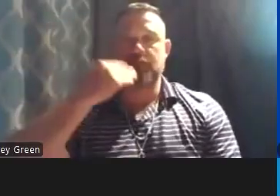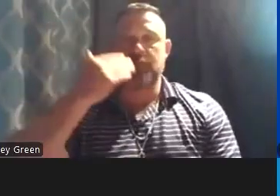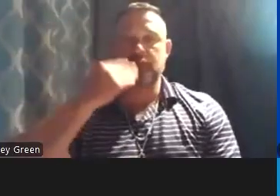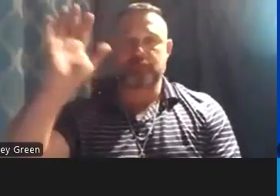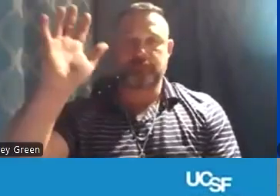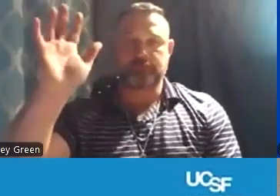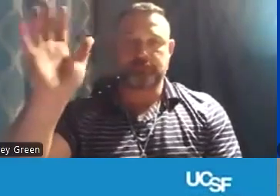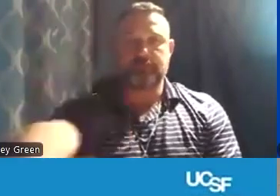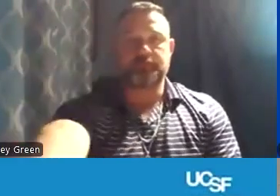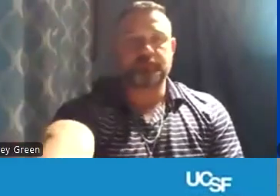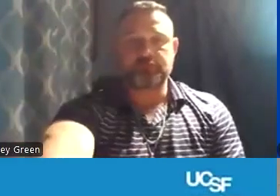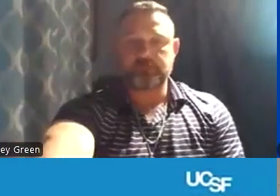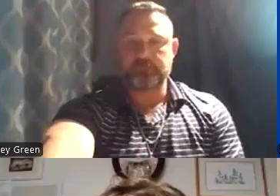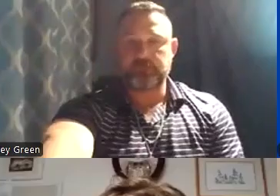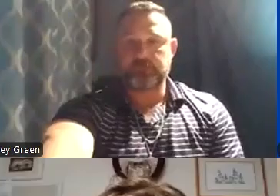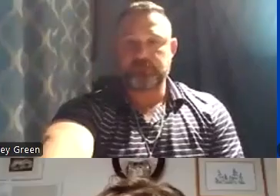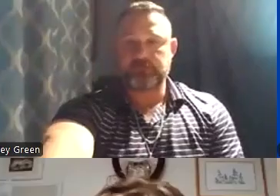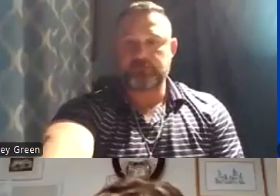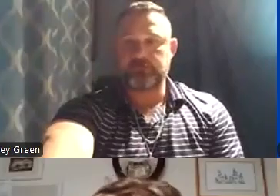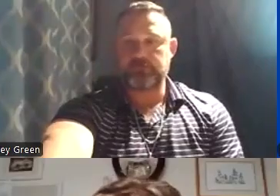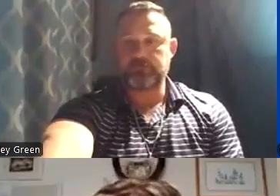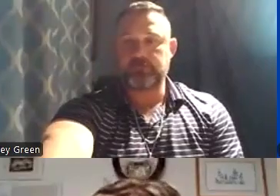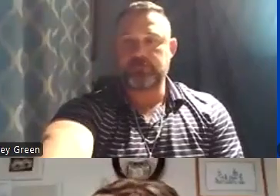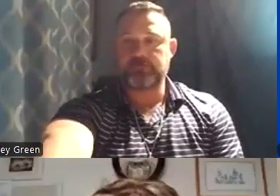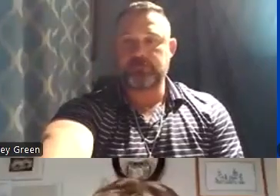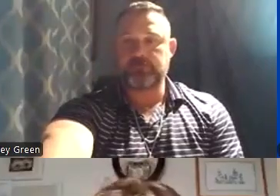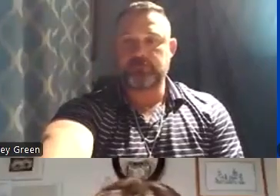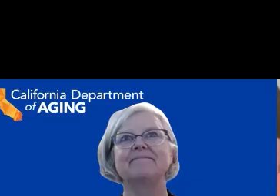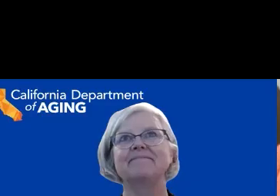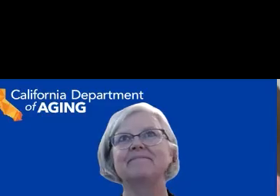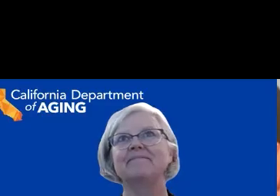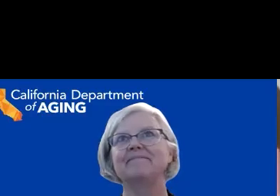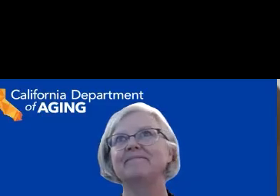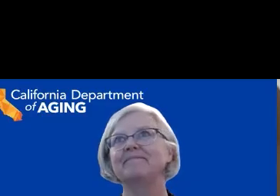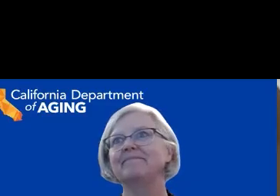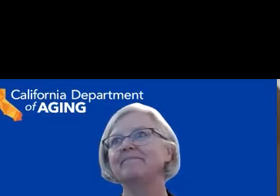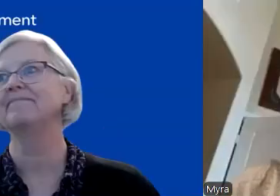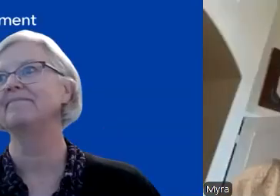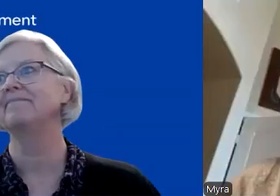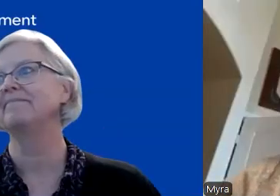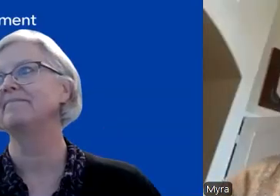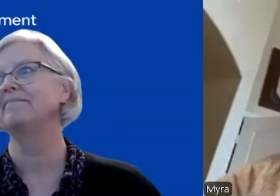Lynn. Thank you, everybody. Bye. Bye-bye. Thank you. Bye. Bye-bye. Bye.